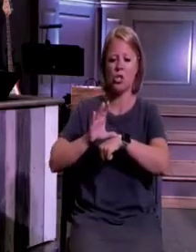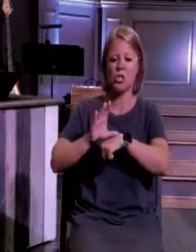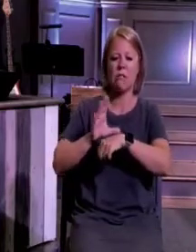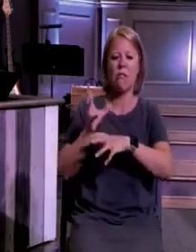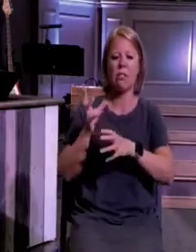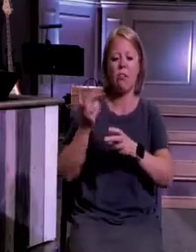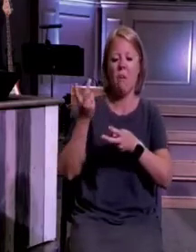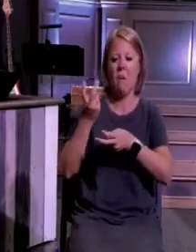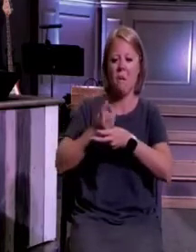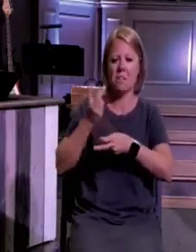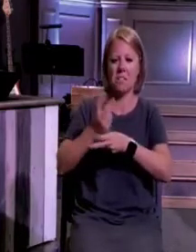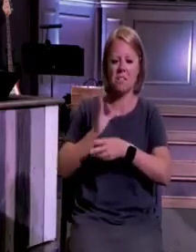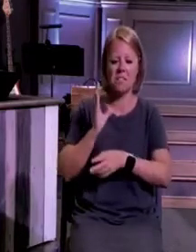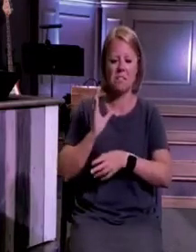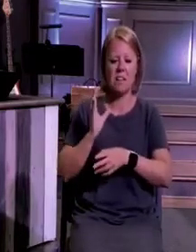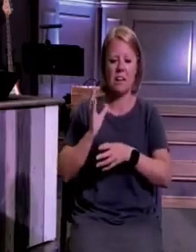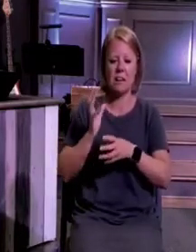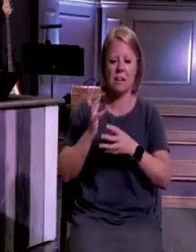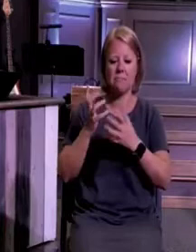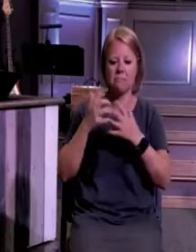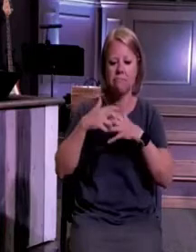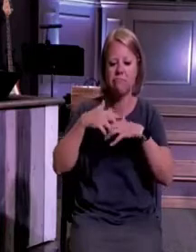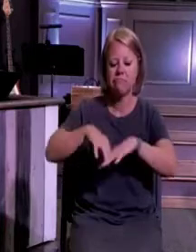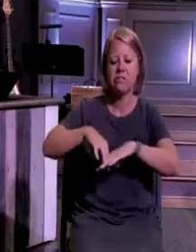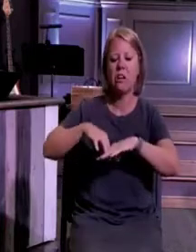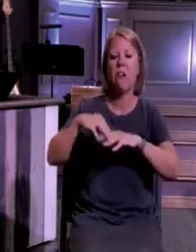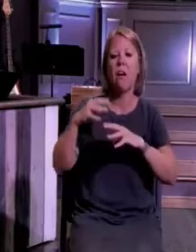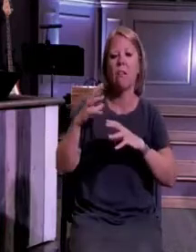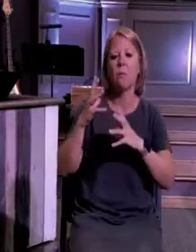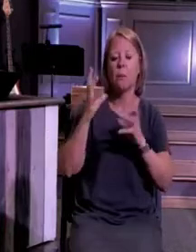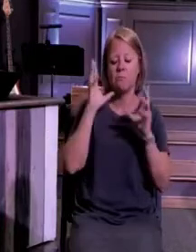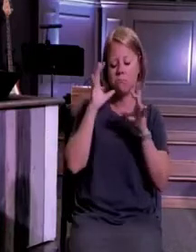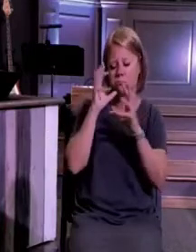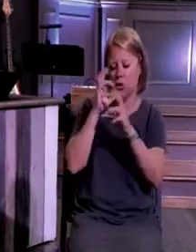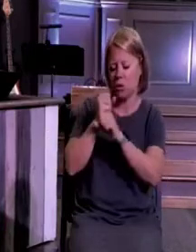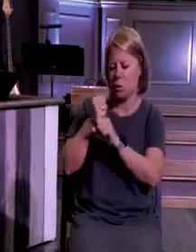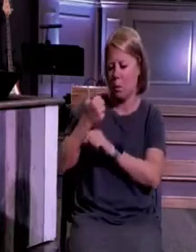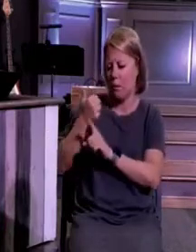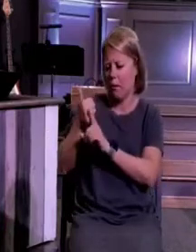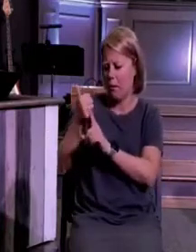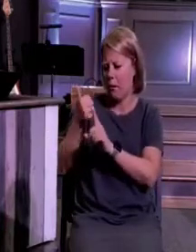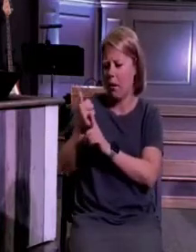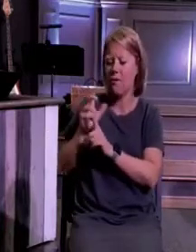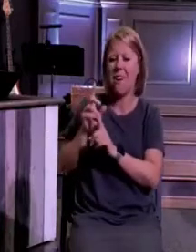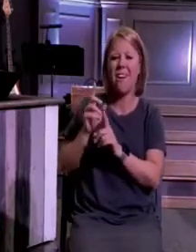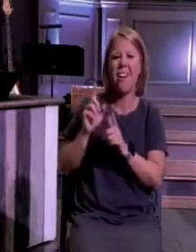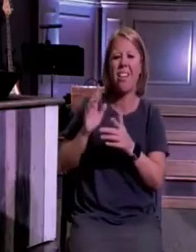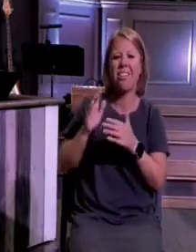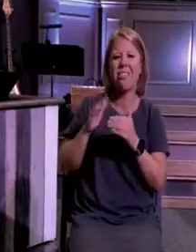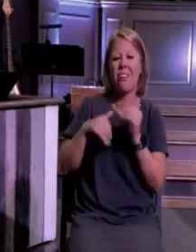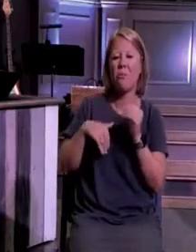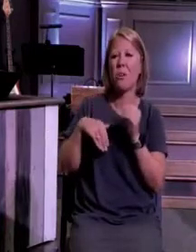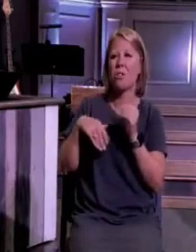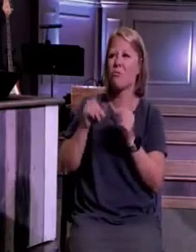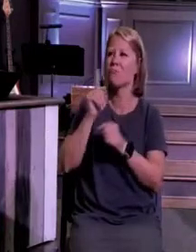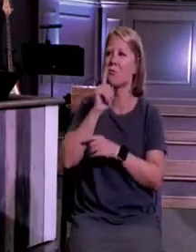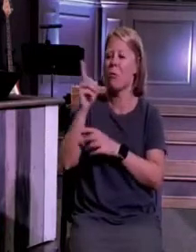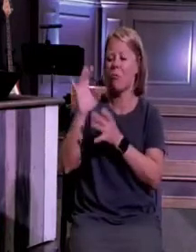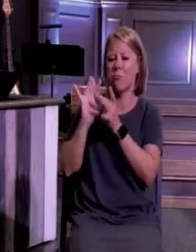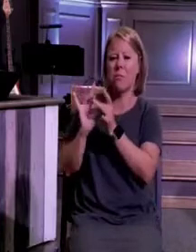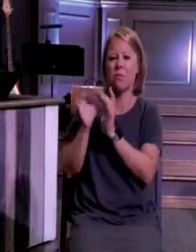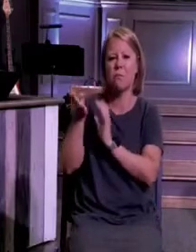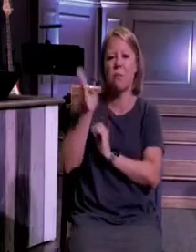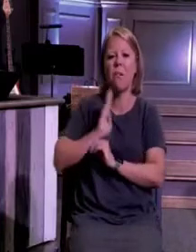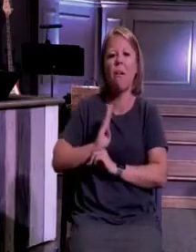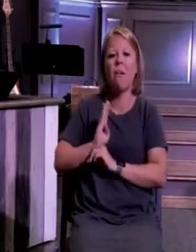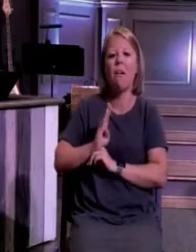that is set in that seemed to be more consumed with itself than with a true relationship with Christ. The